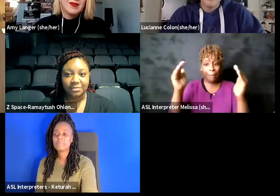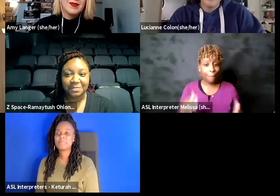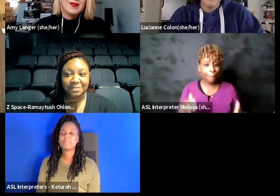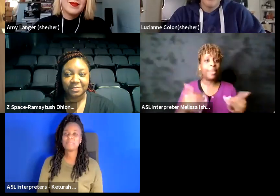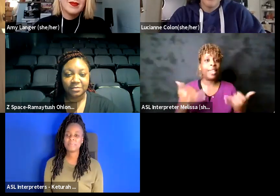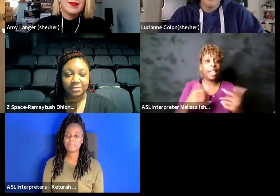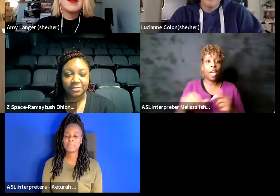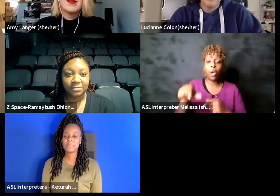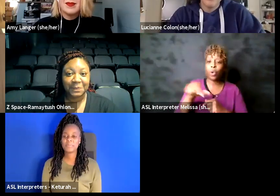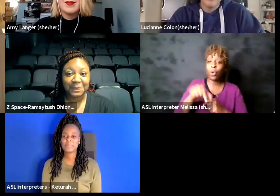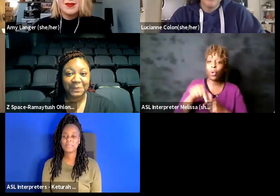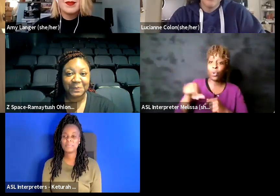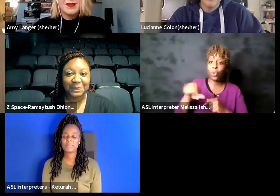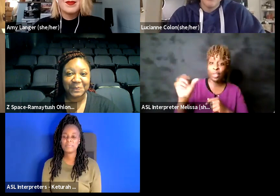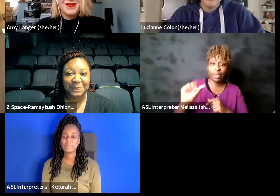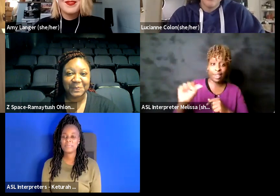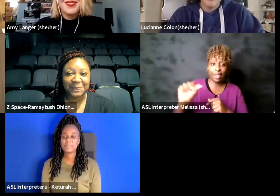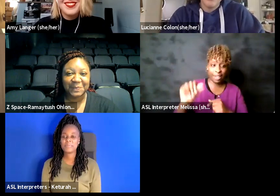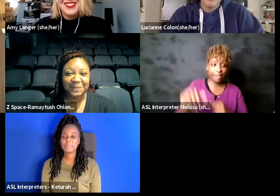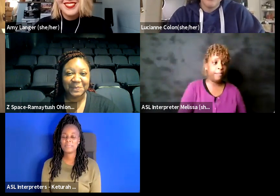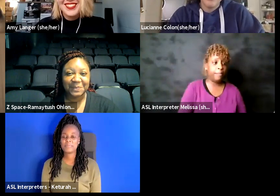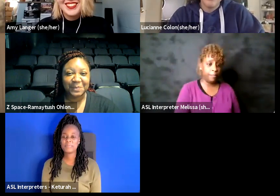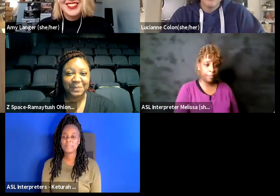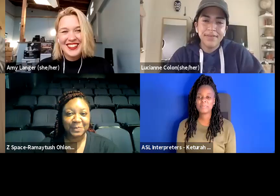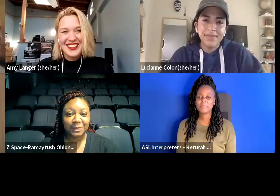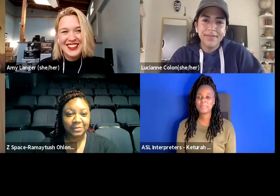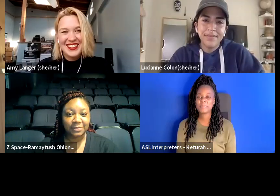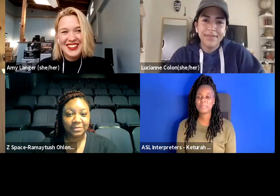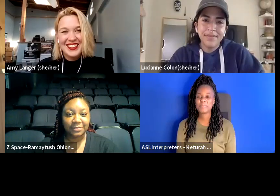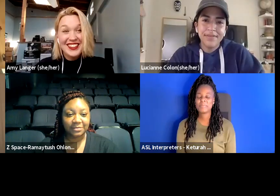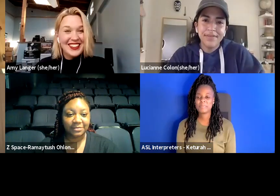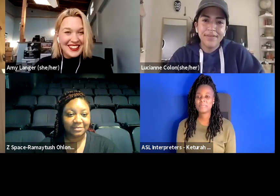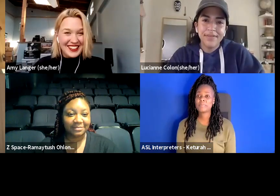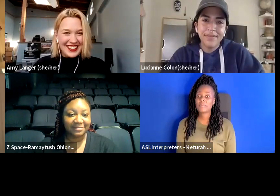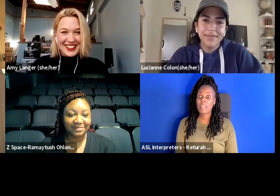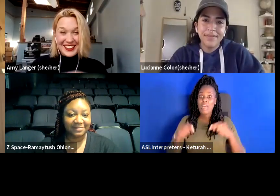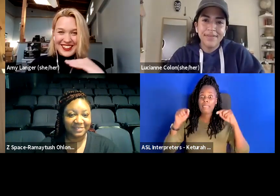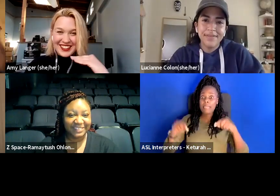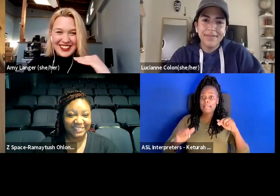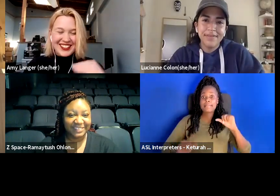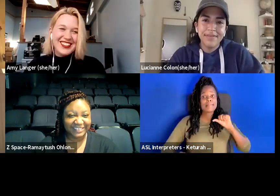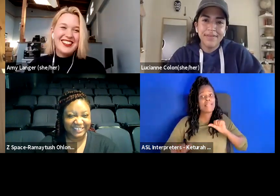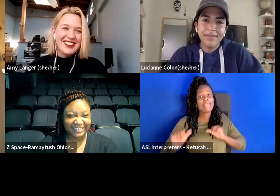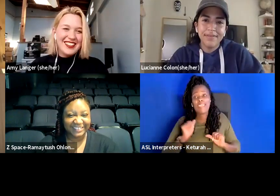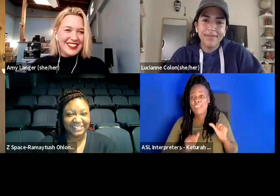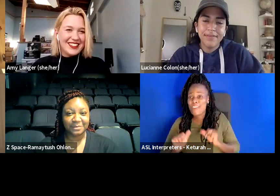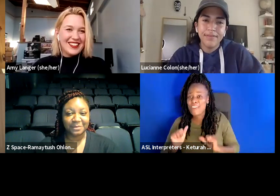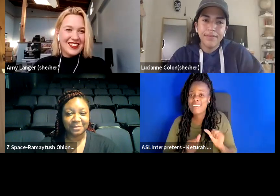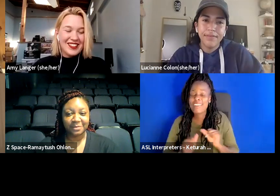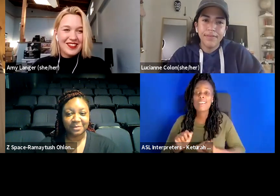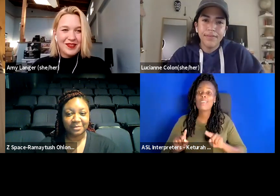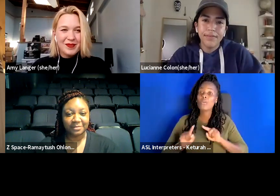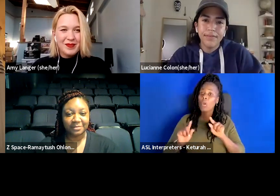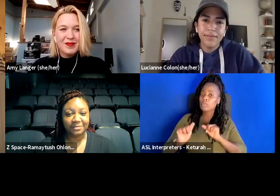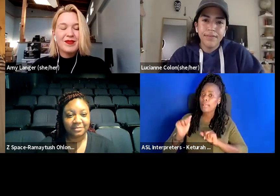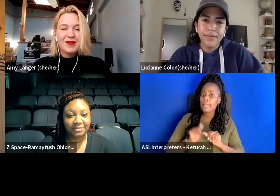then jordan i got to hear from you too because i know you have some insight here um but this is theater right you go to a theater to be